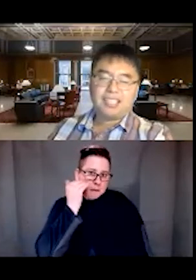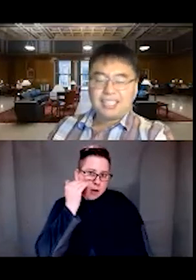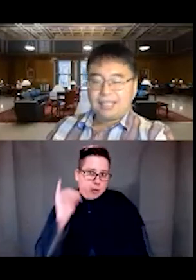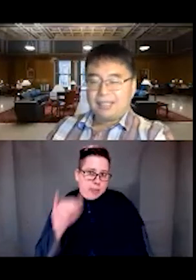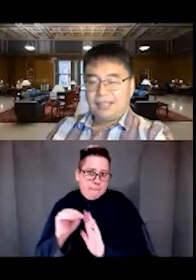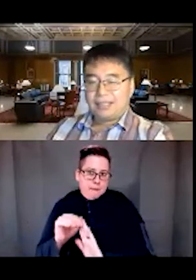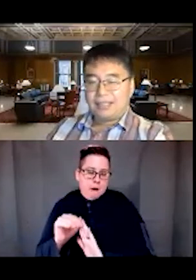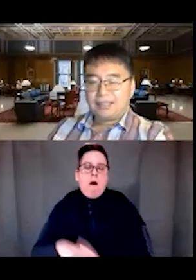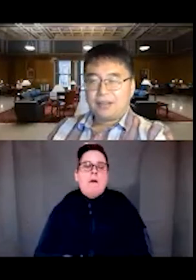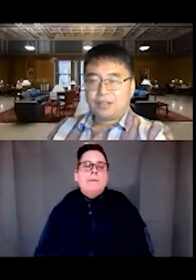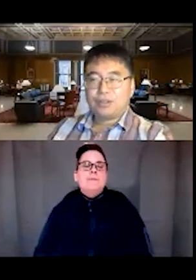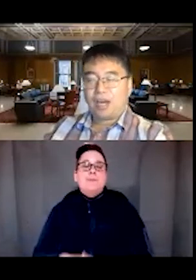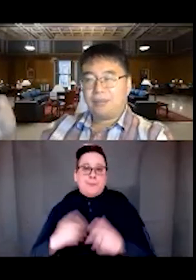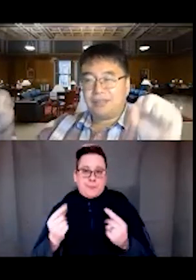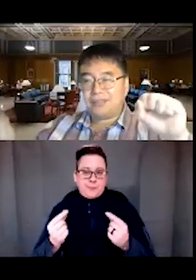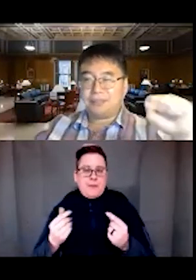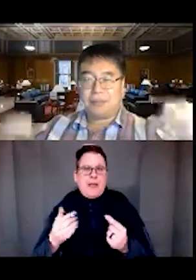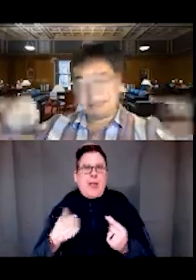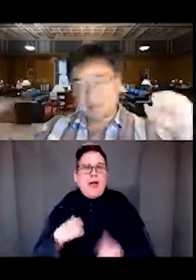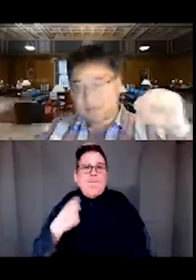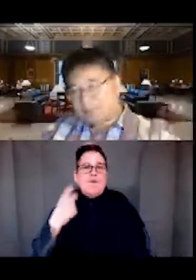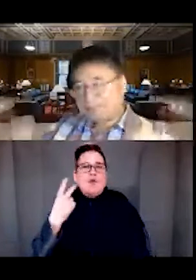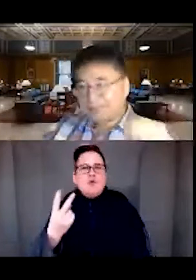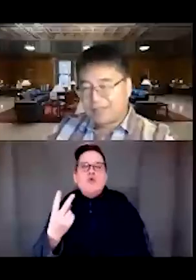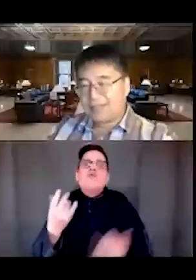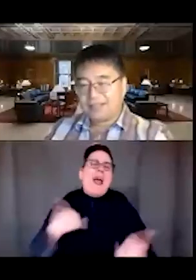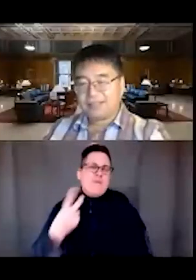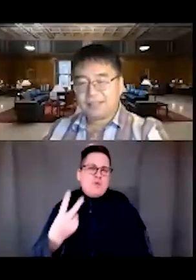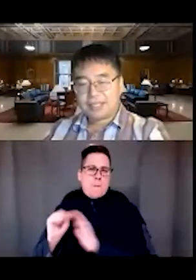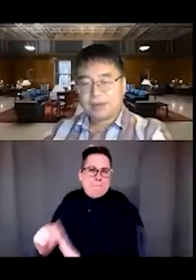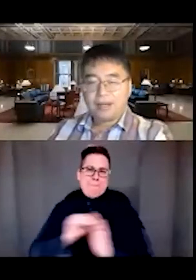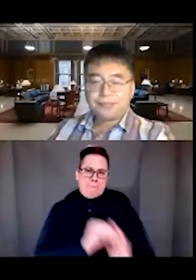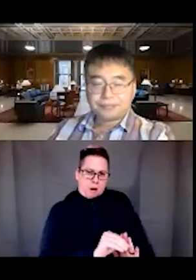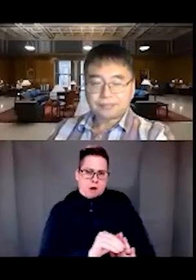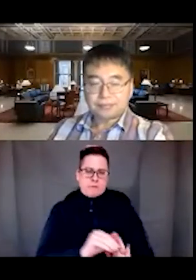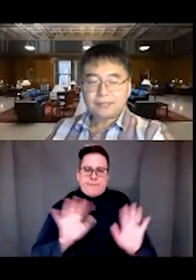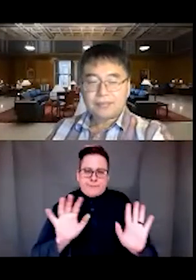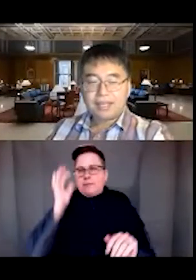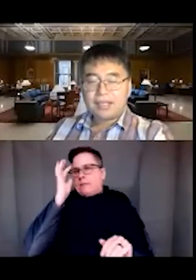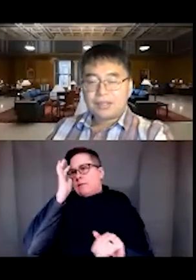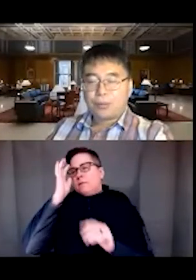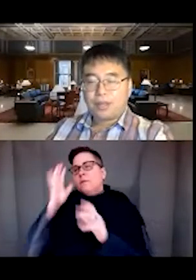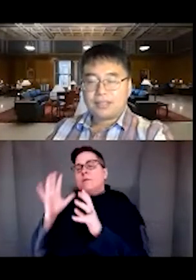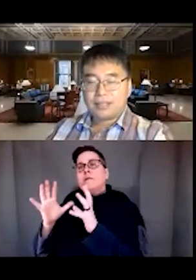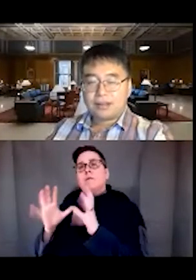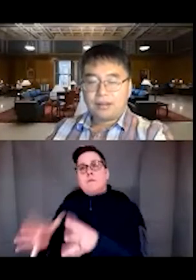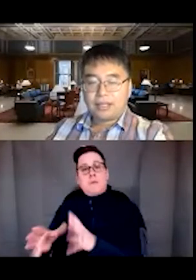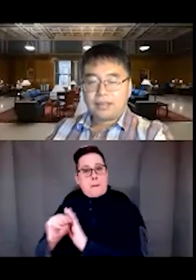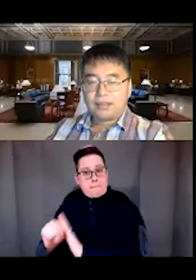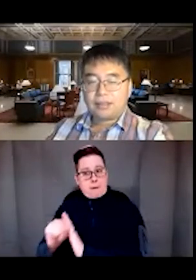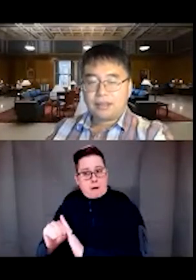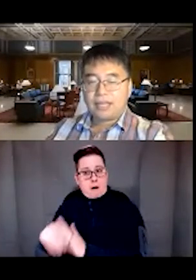model, is that there are two dominant models right now that's going on. So one is